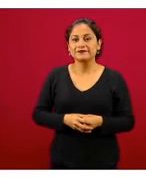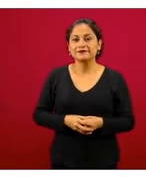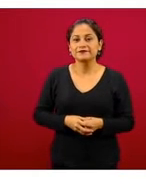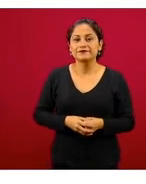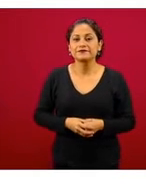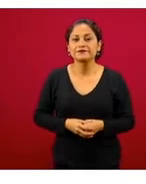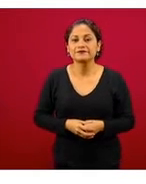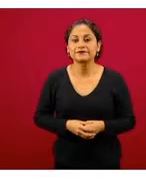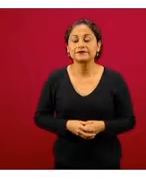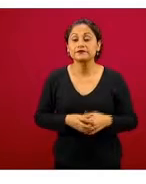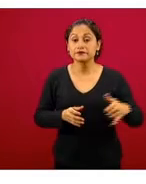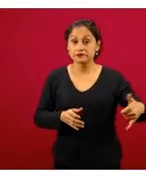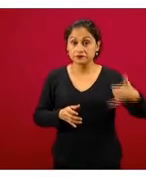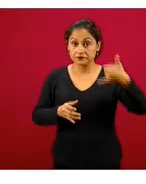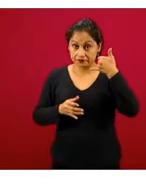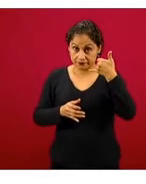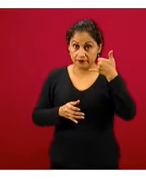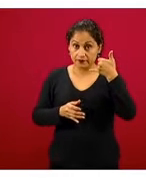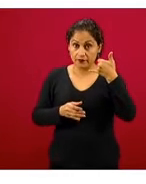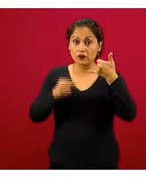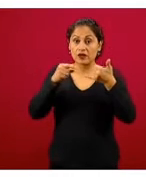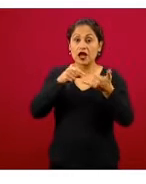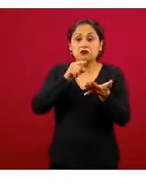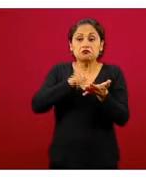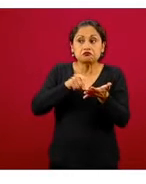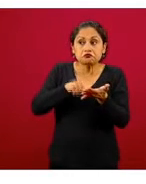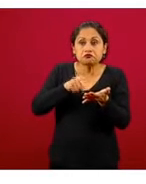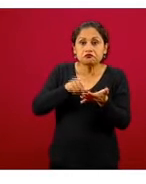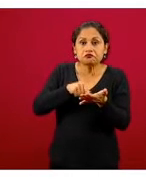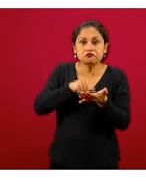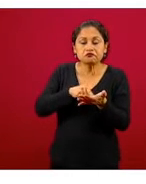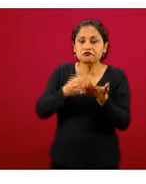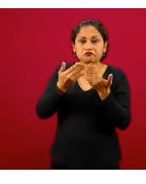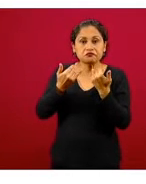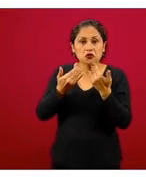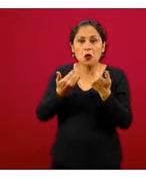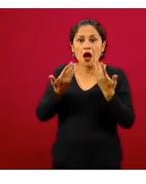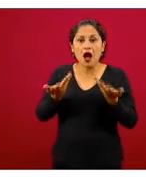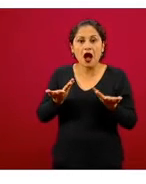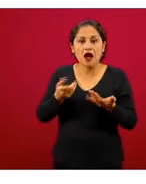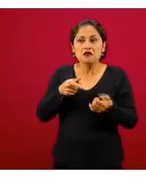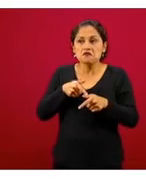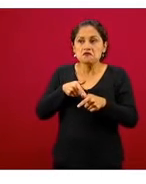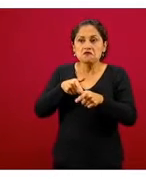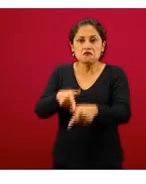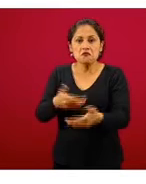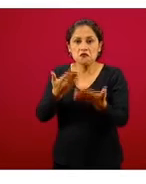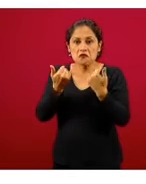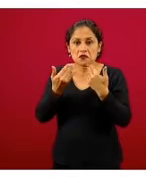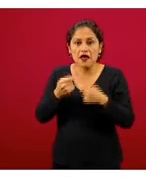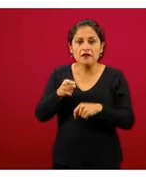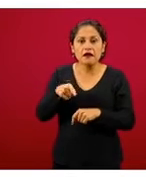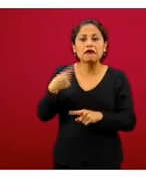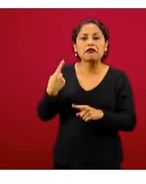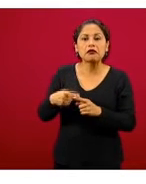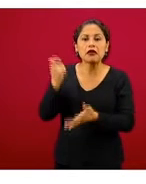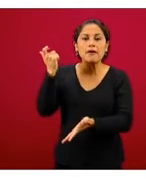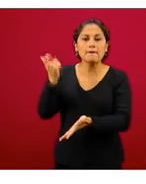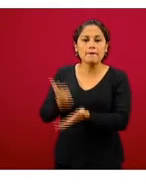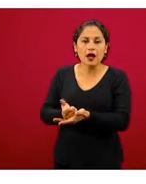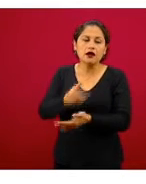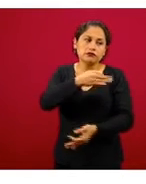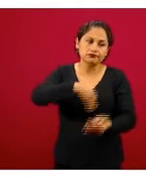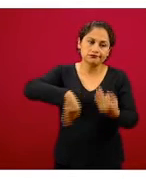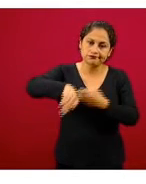over 23,000 calls that hung up after calling. And it